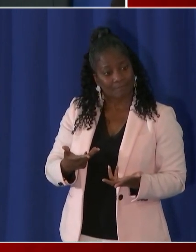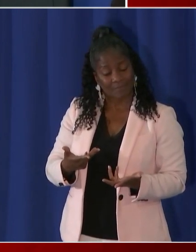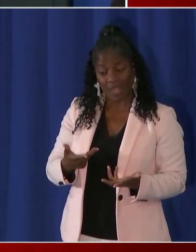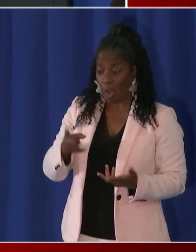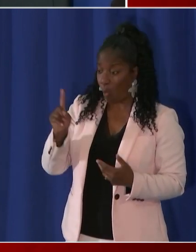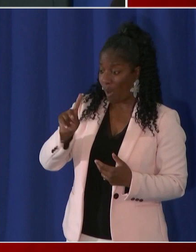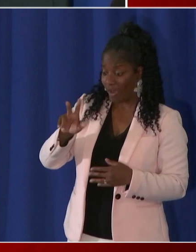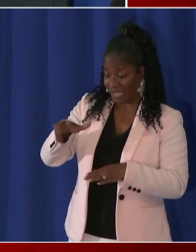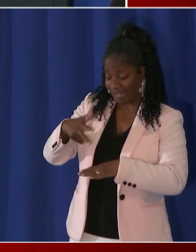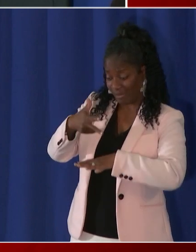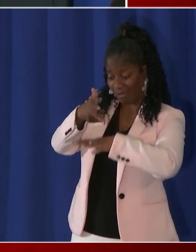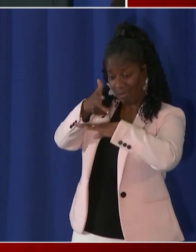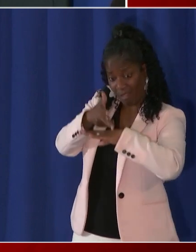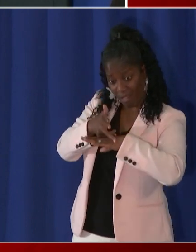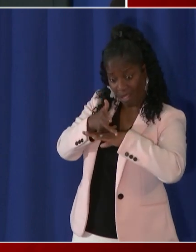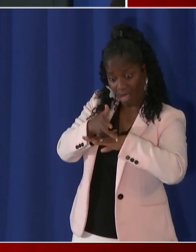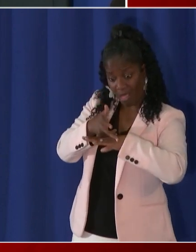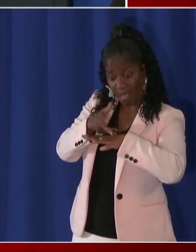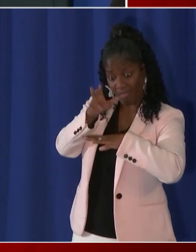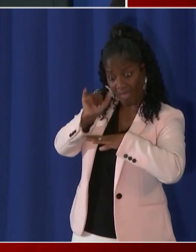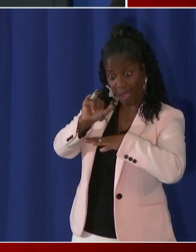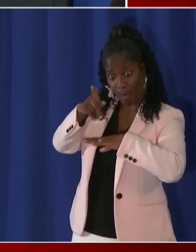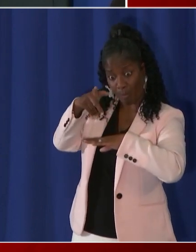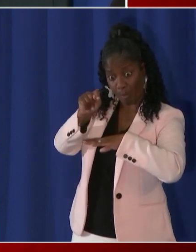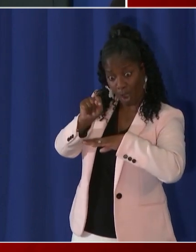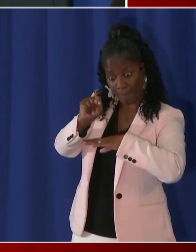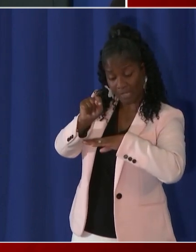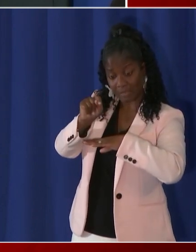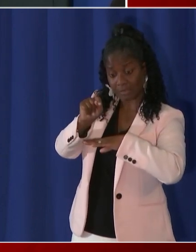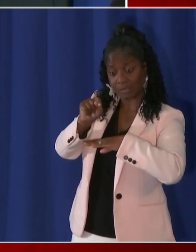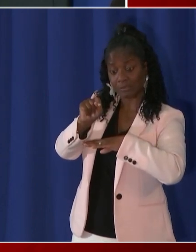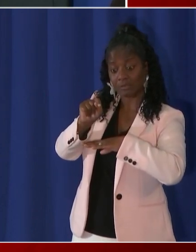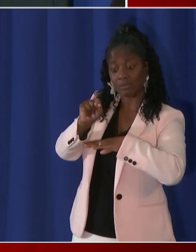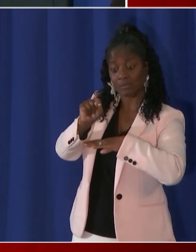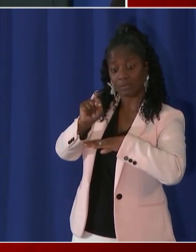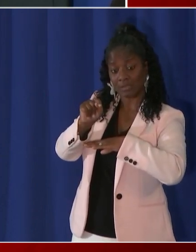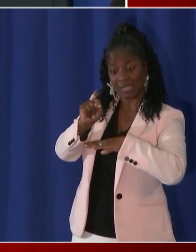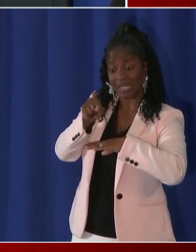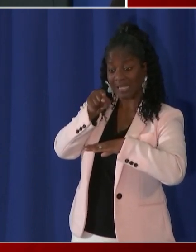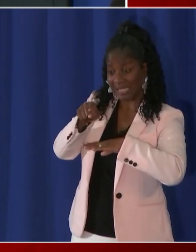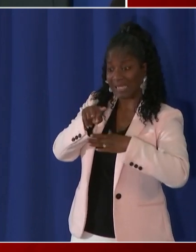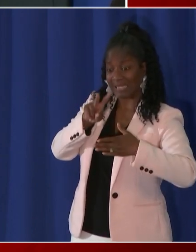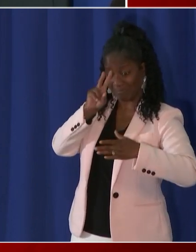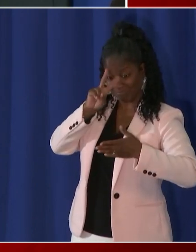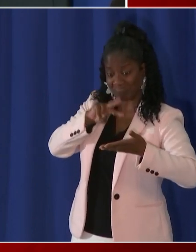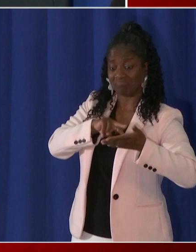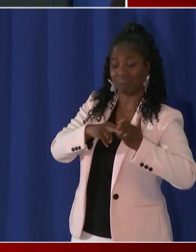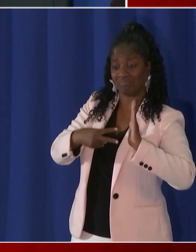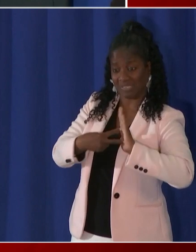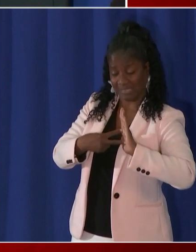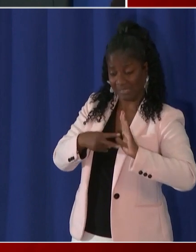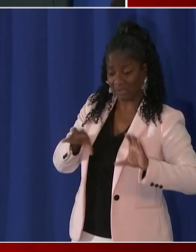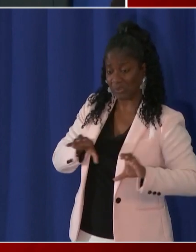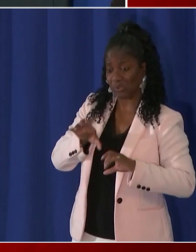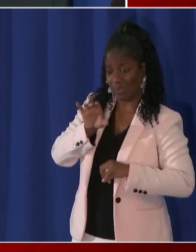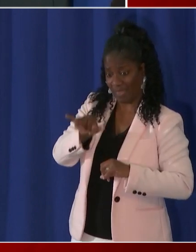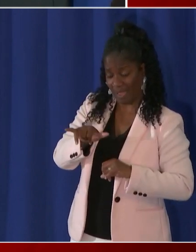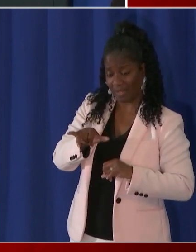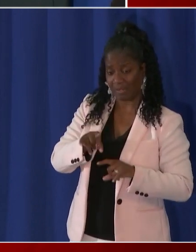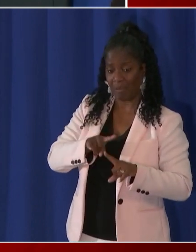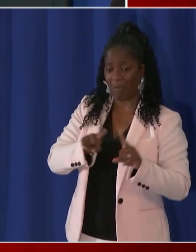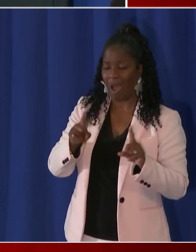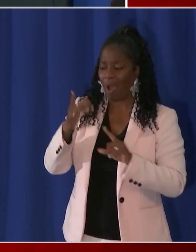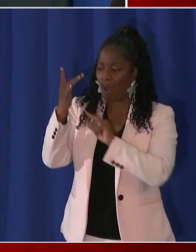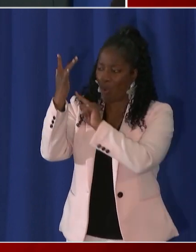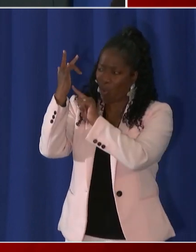just where he was focused and where he was shooting, he certainly intended to do what he did. Why